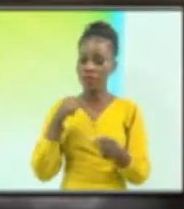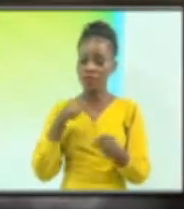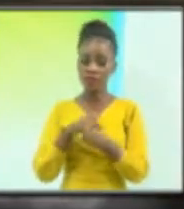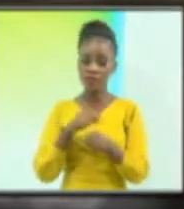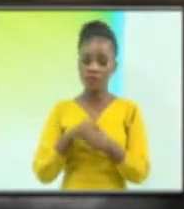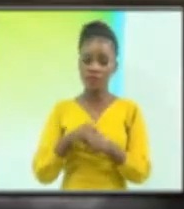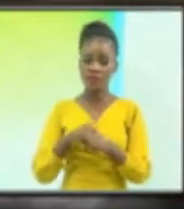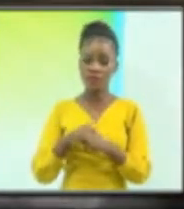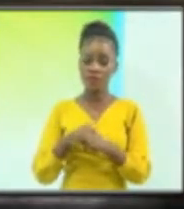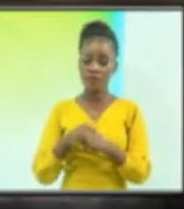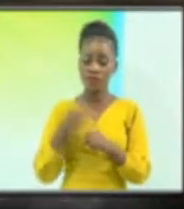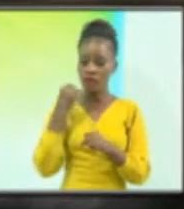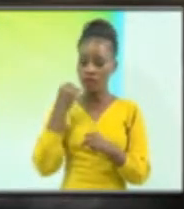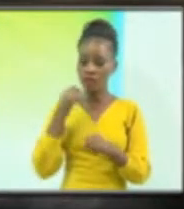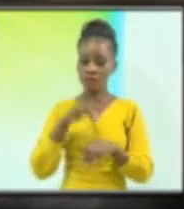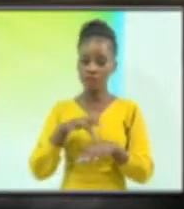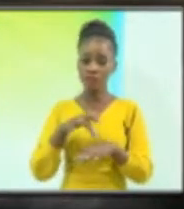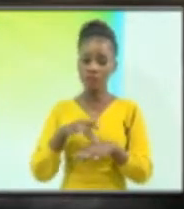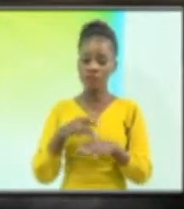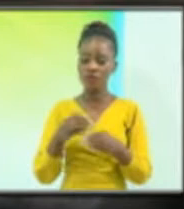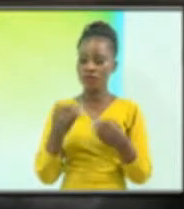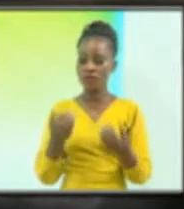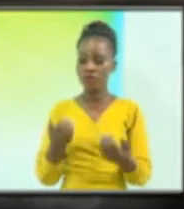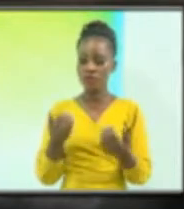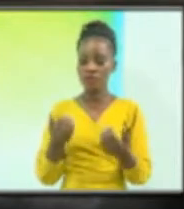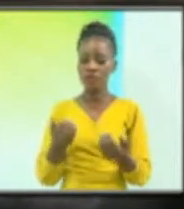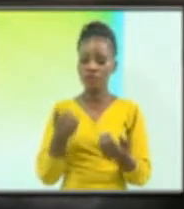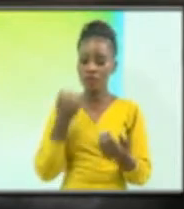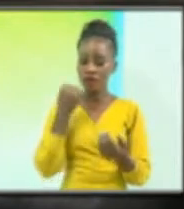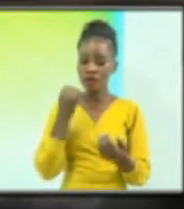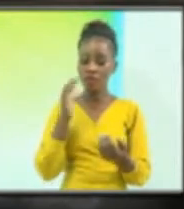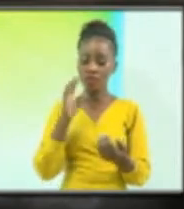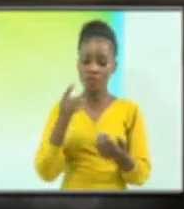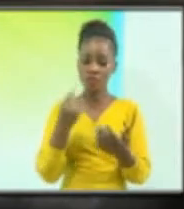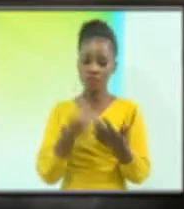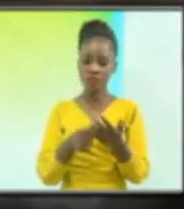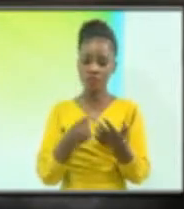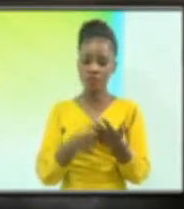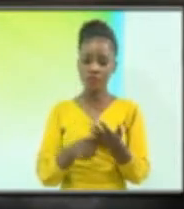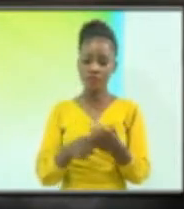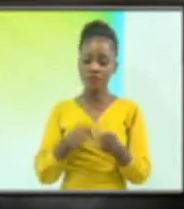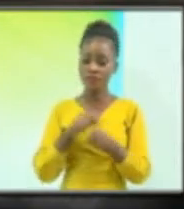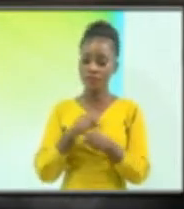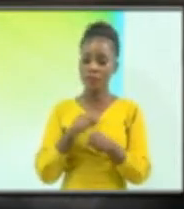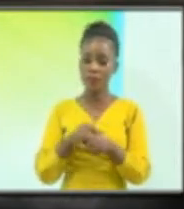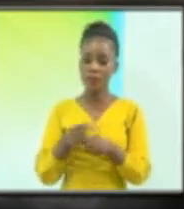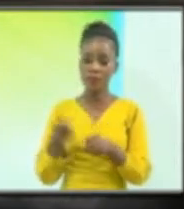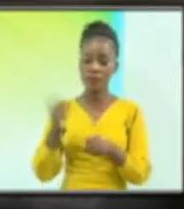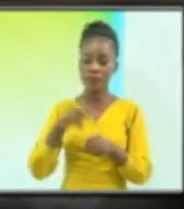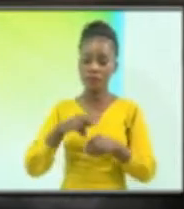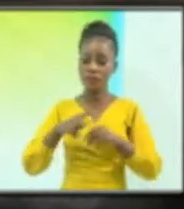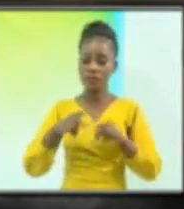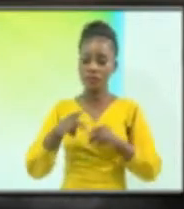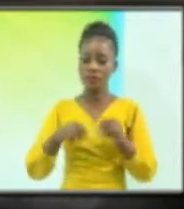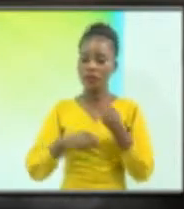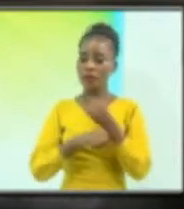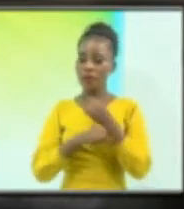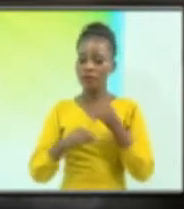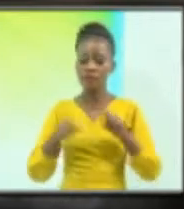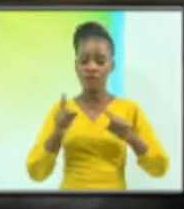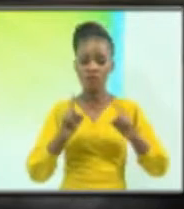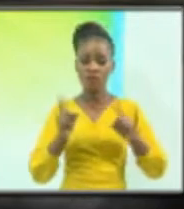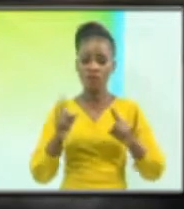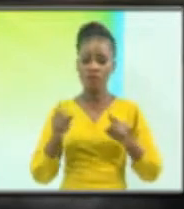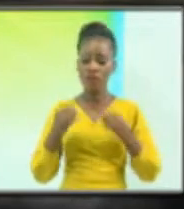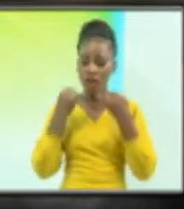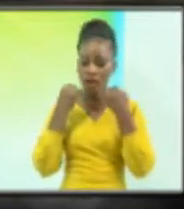ministry. It is like you're saying now, as the government of Uganda, do we encourage people to steal? Do No, we you encourage don't. thieves? No, you